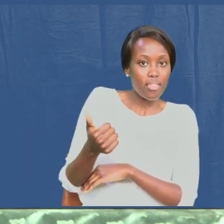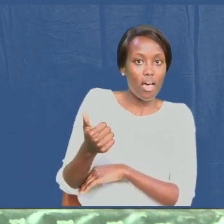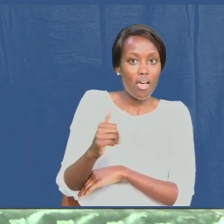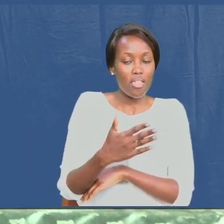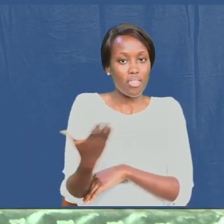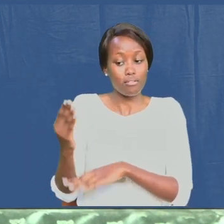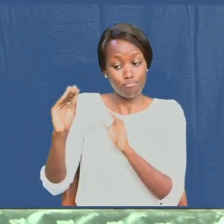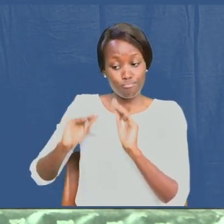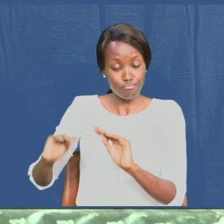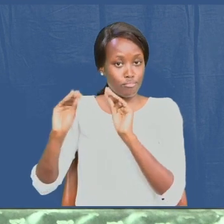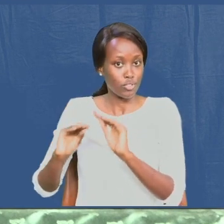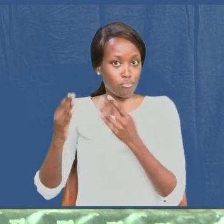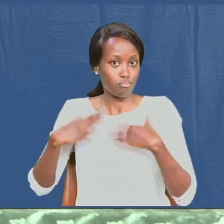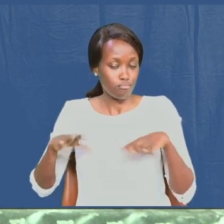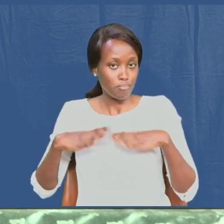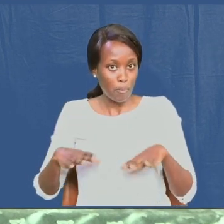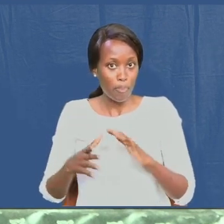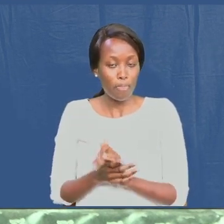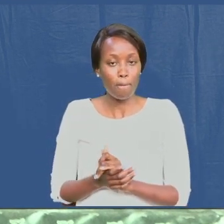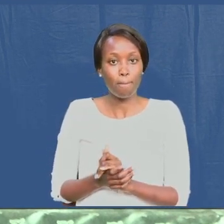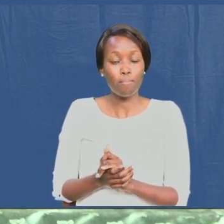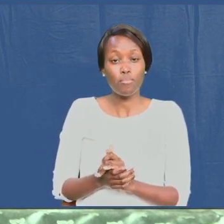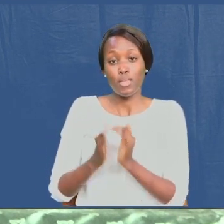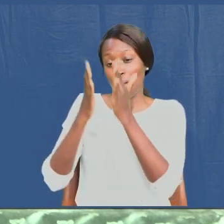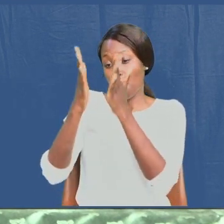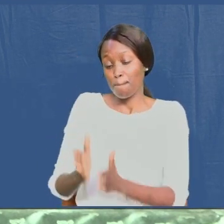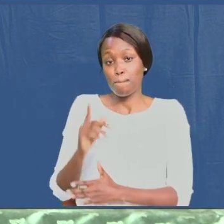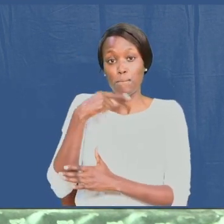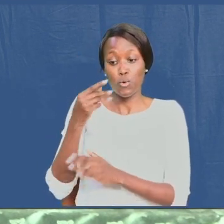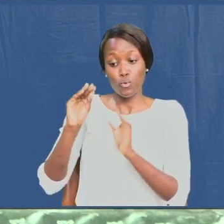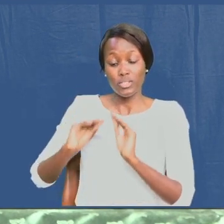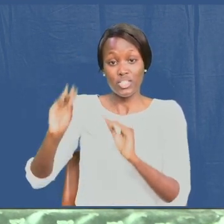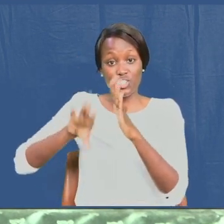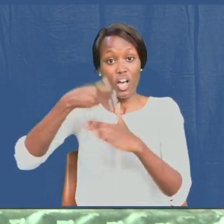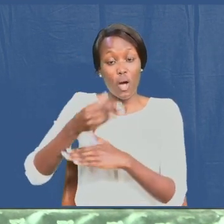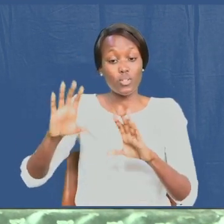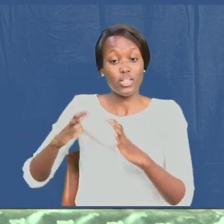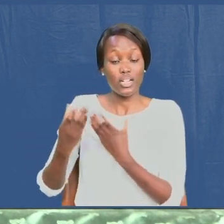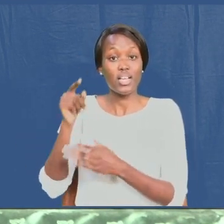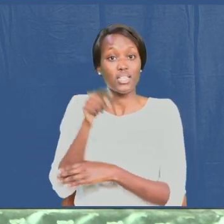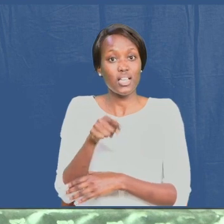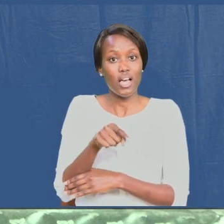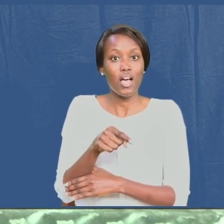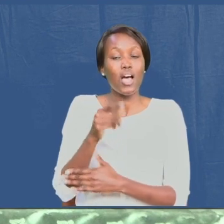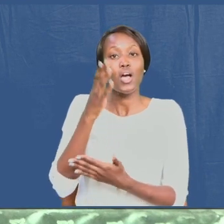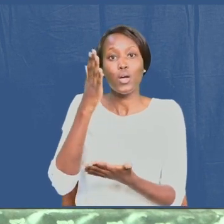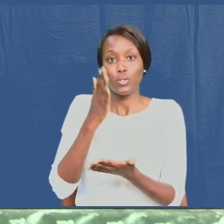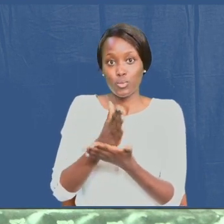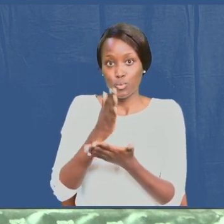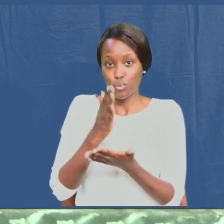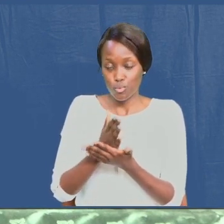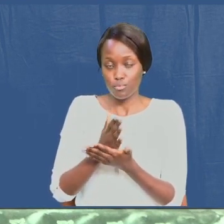Dr. Nyamai puts it. The one who is teaching out of classroom is you and